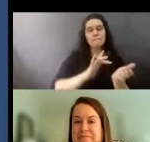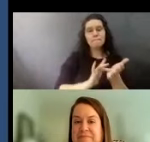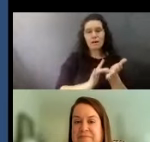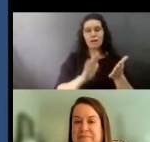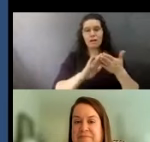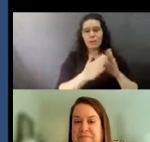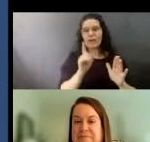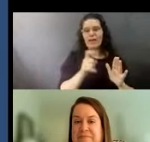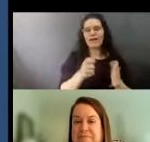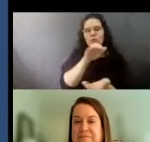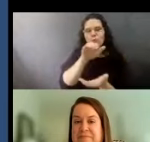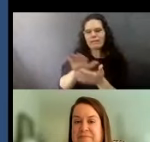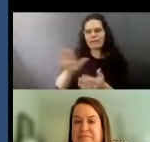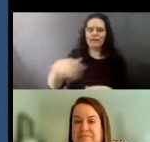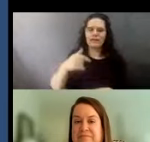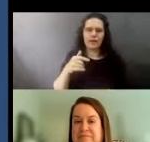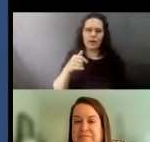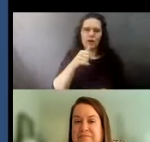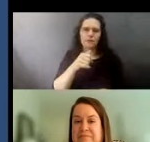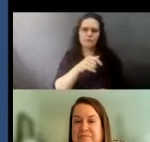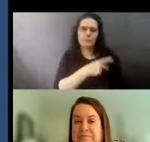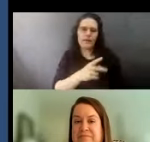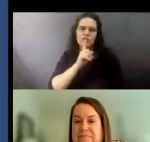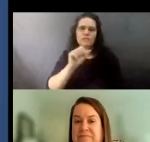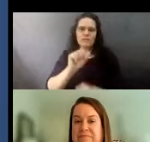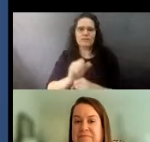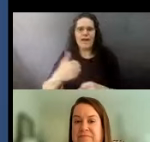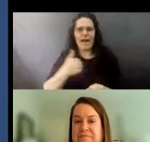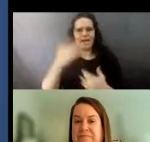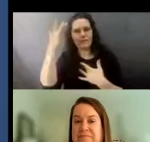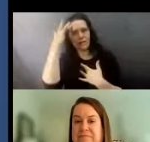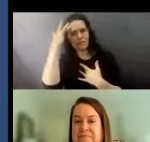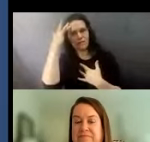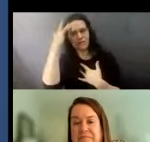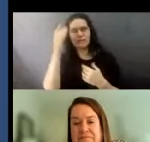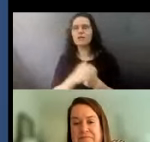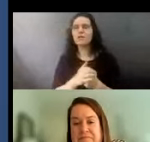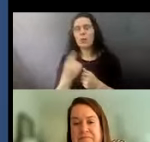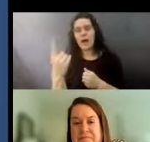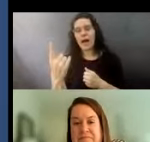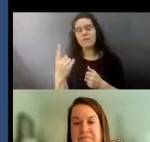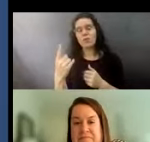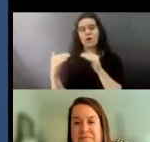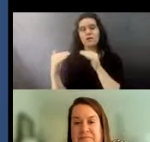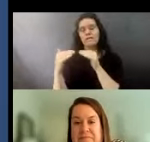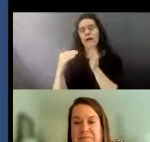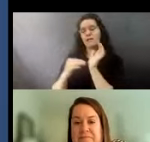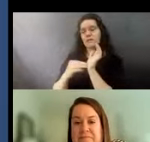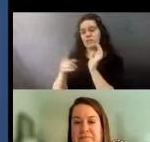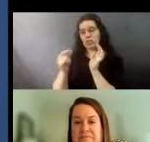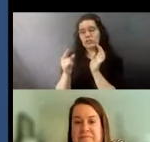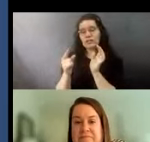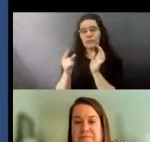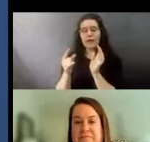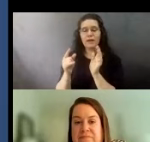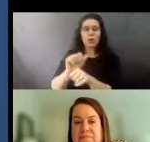comfortable with. For example, one of our faculty named Cindy Bateman, who's been treating chronic fatigue for decades, uses something